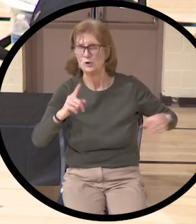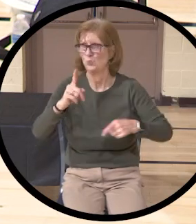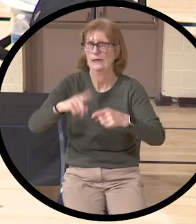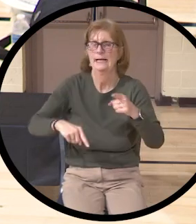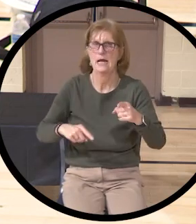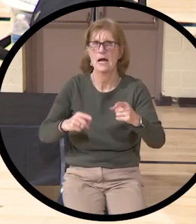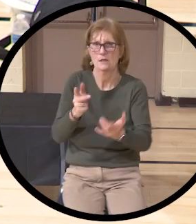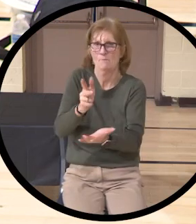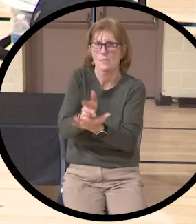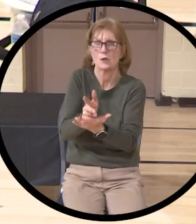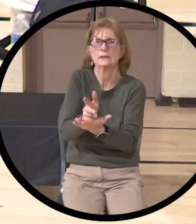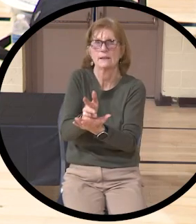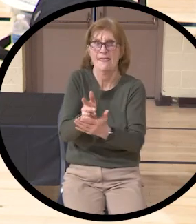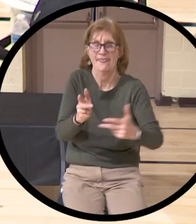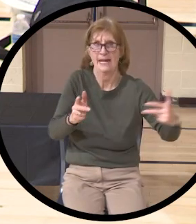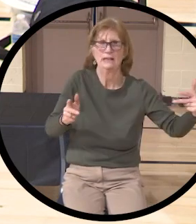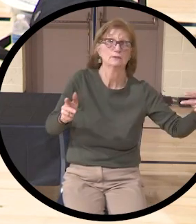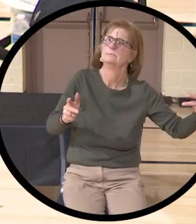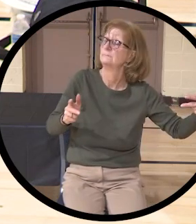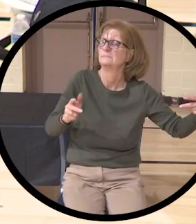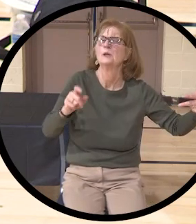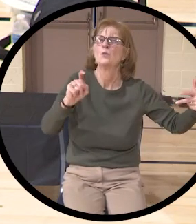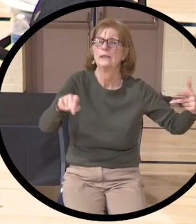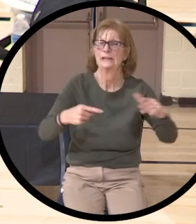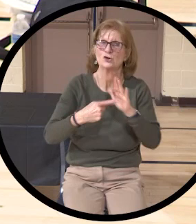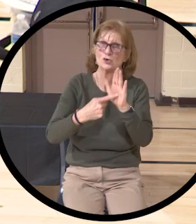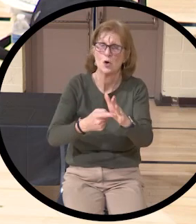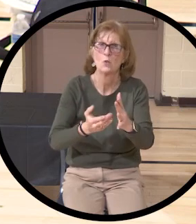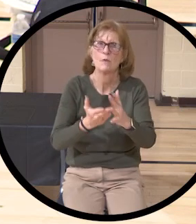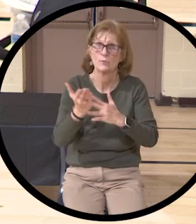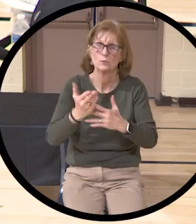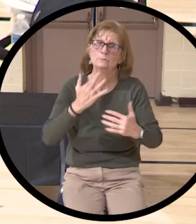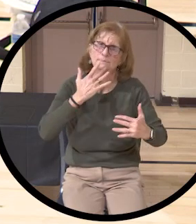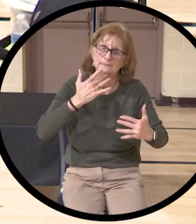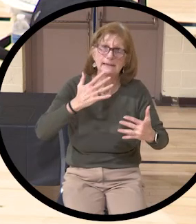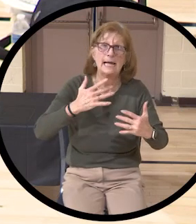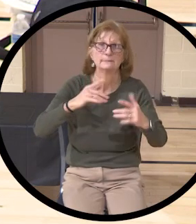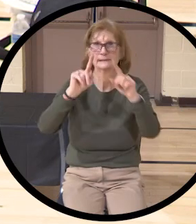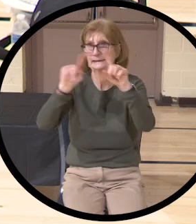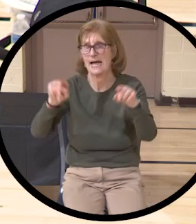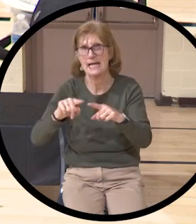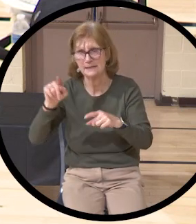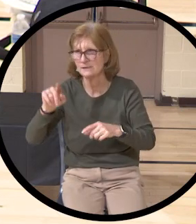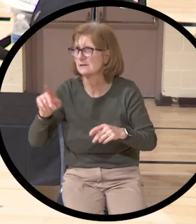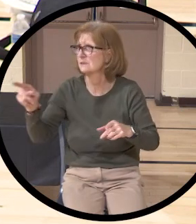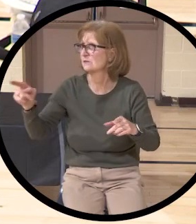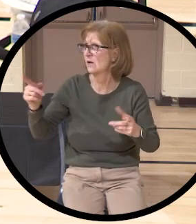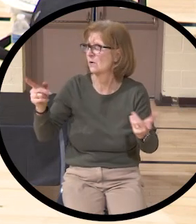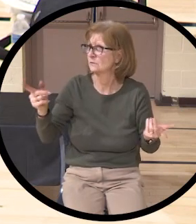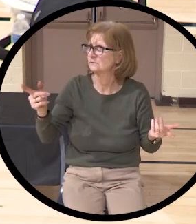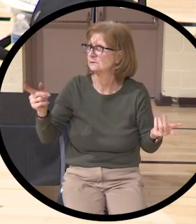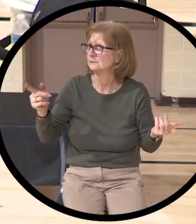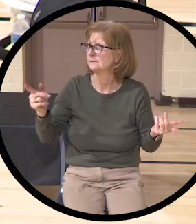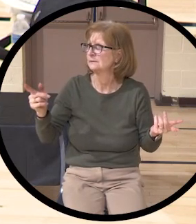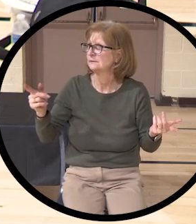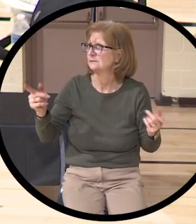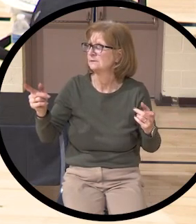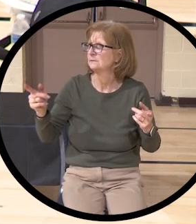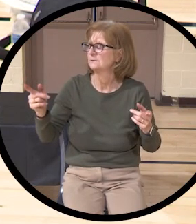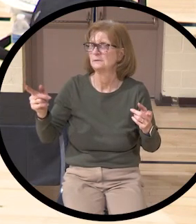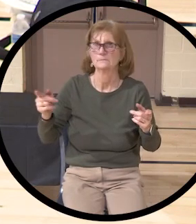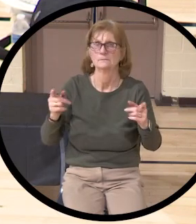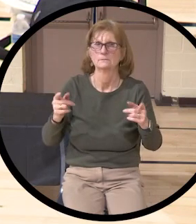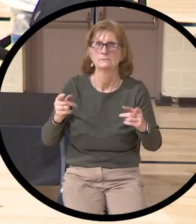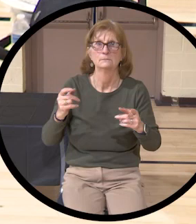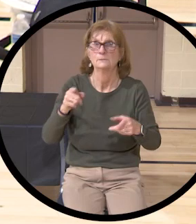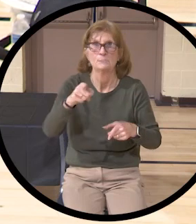what makes that visibility, so that way we can up the yield and compliance of people using crosswalks. So if you can't yield to someone that you can't see.